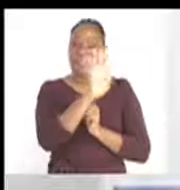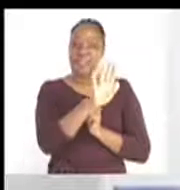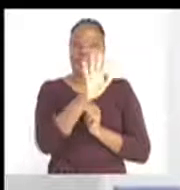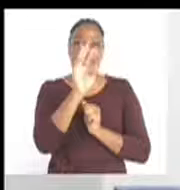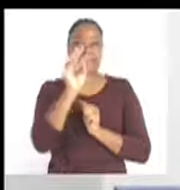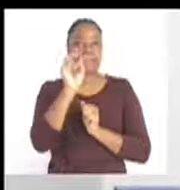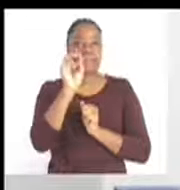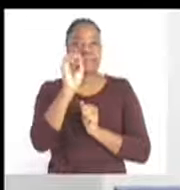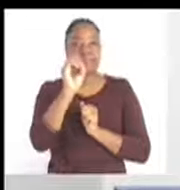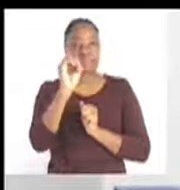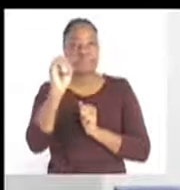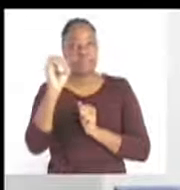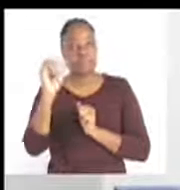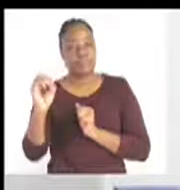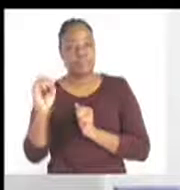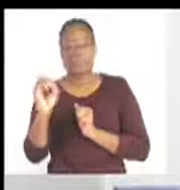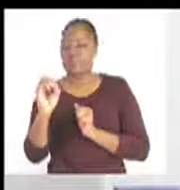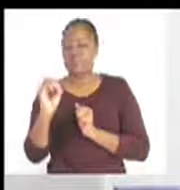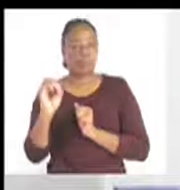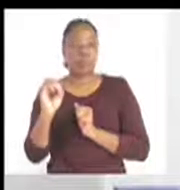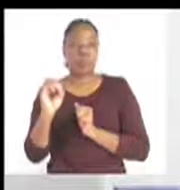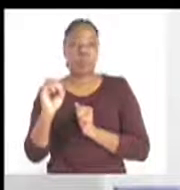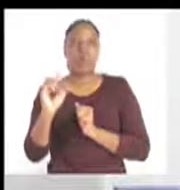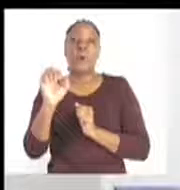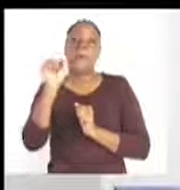No. 5,000